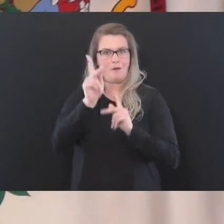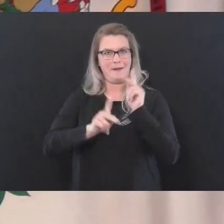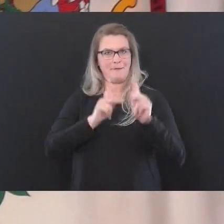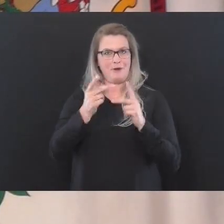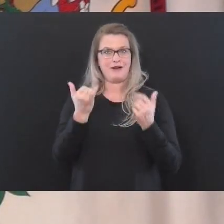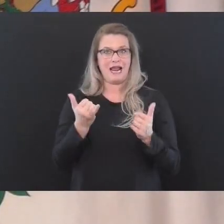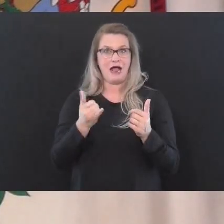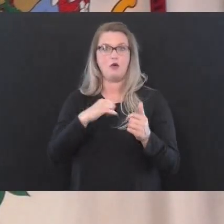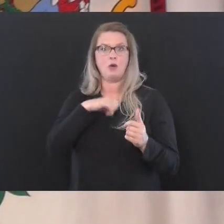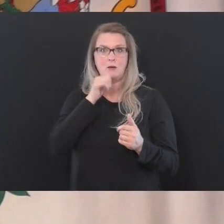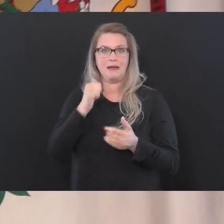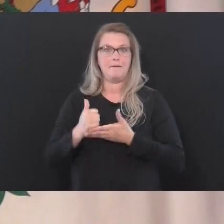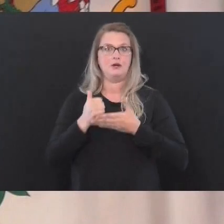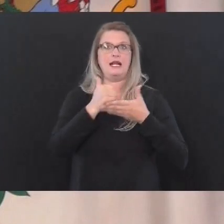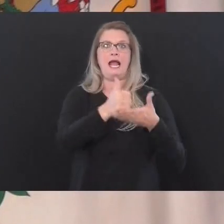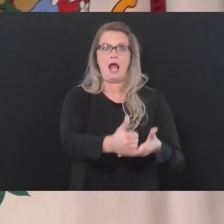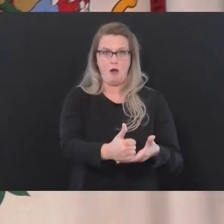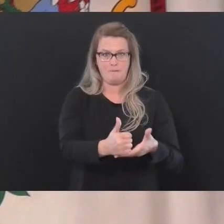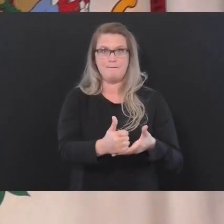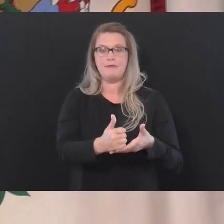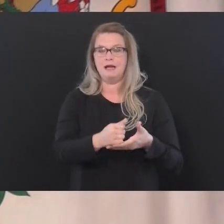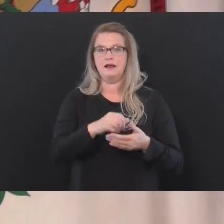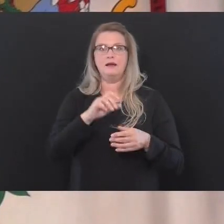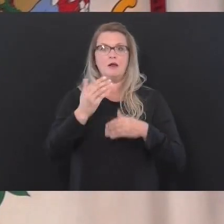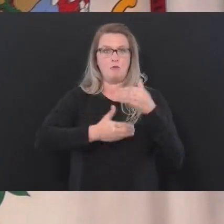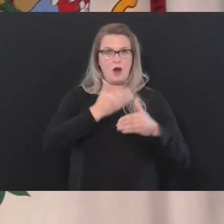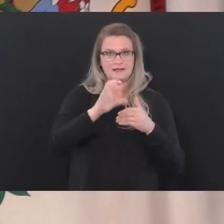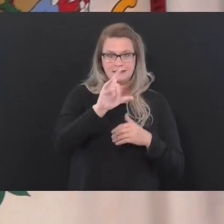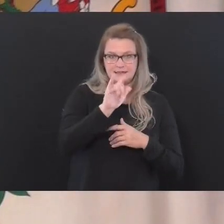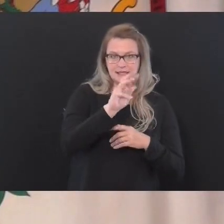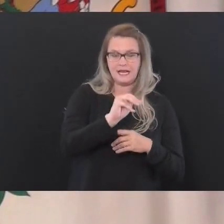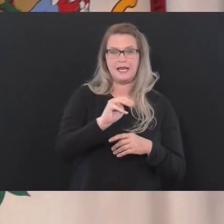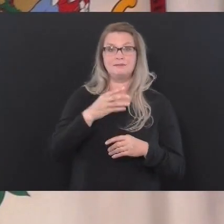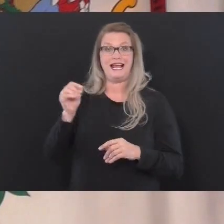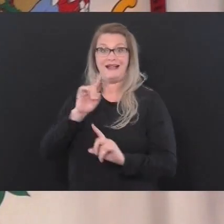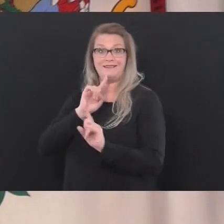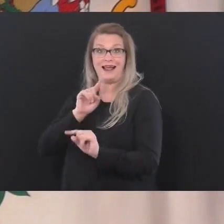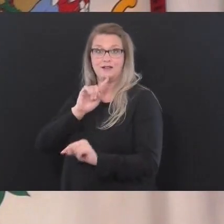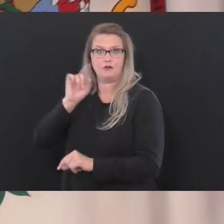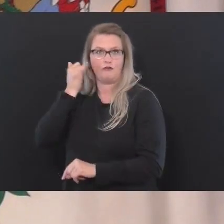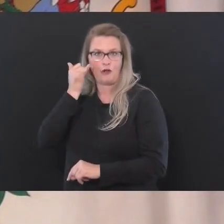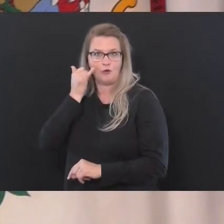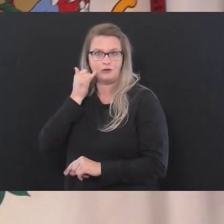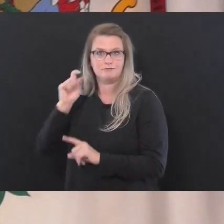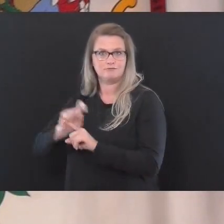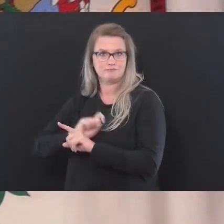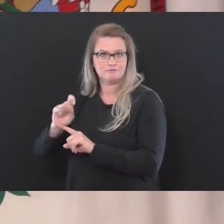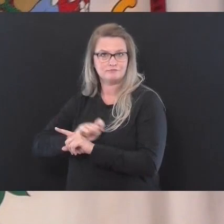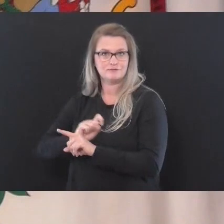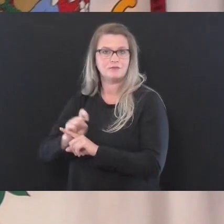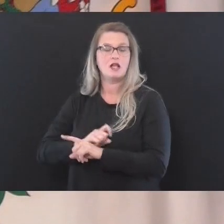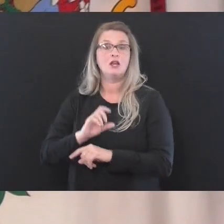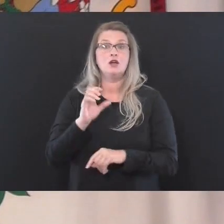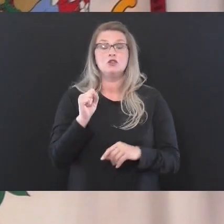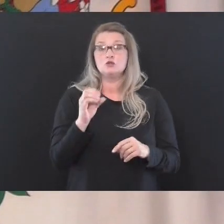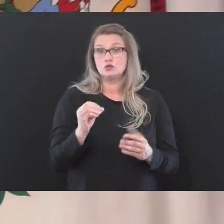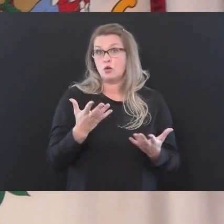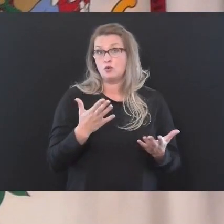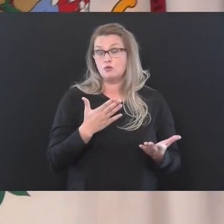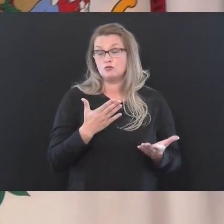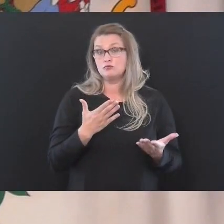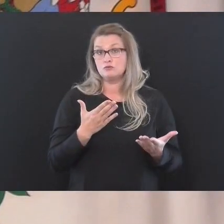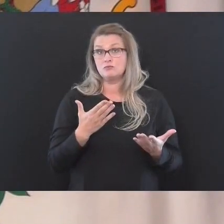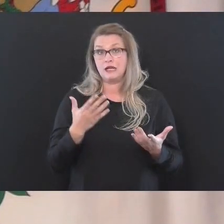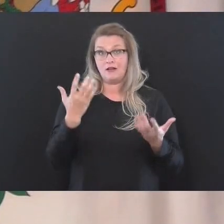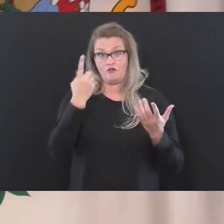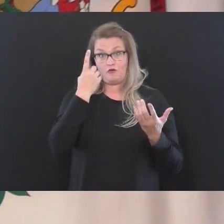able to process claims and not just answer phones. And so with that being said, here's the thing I guess